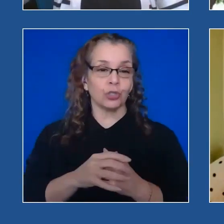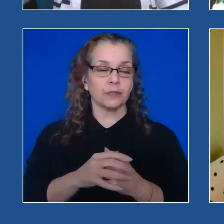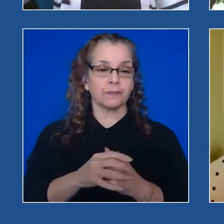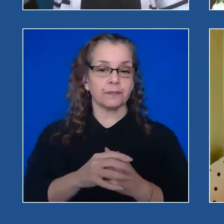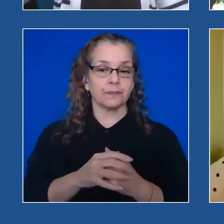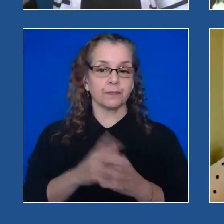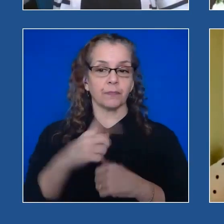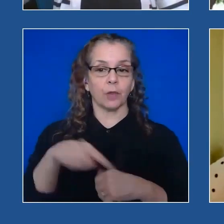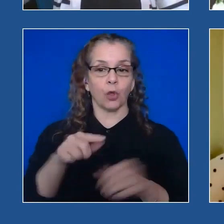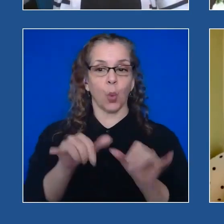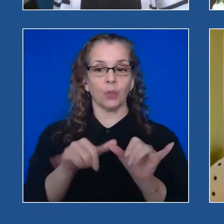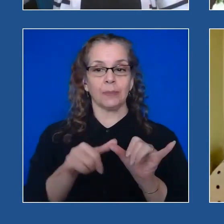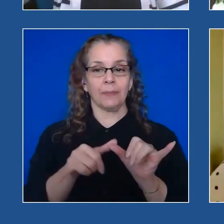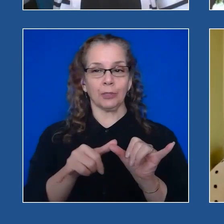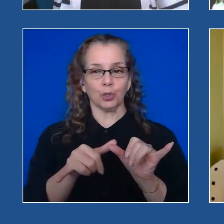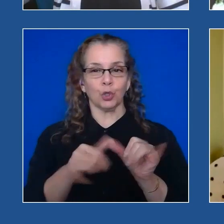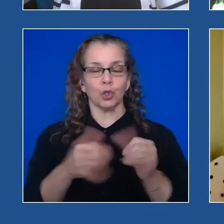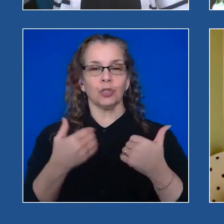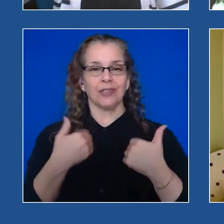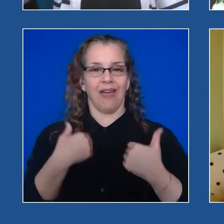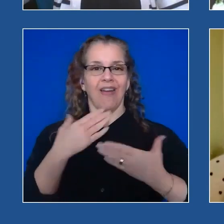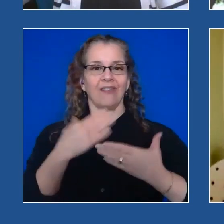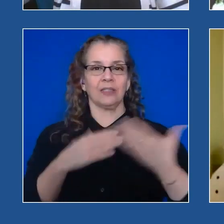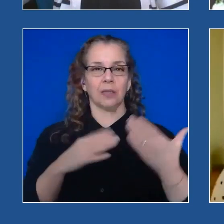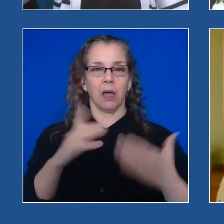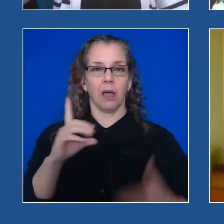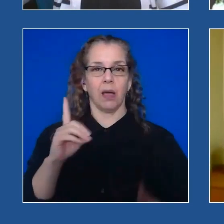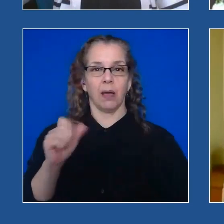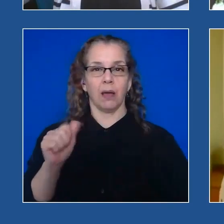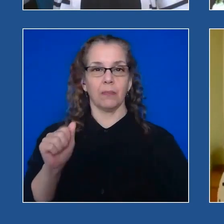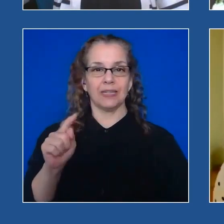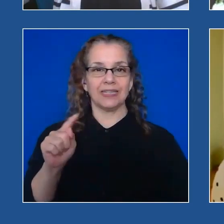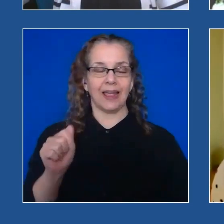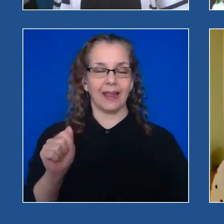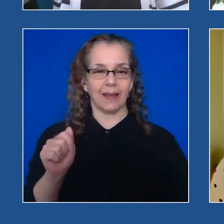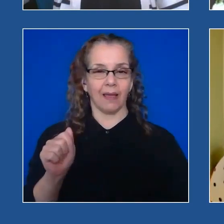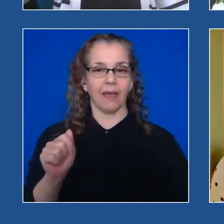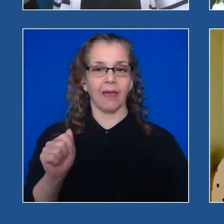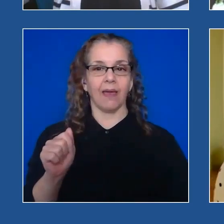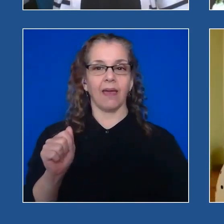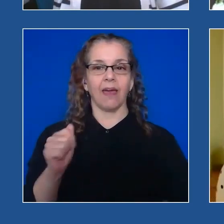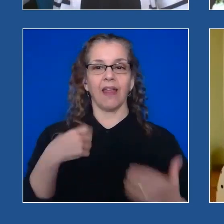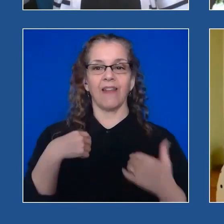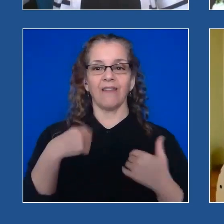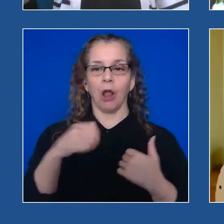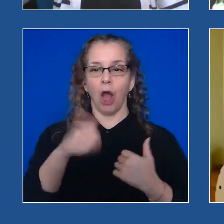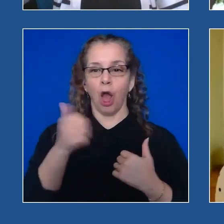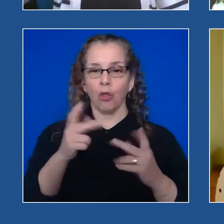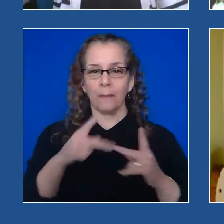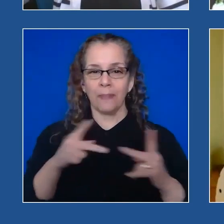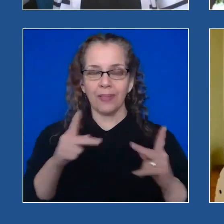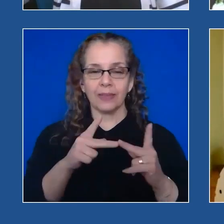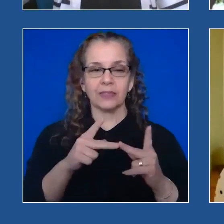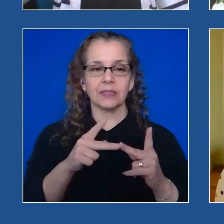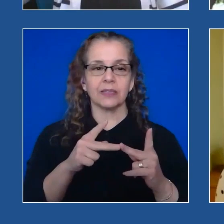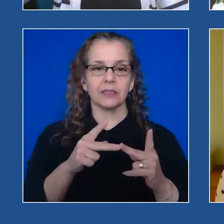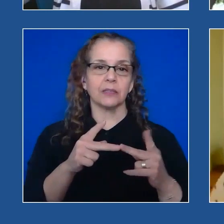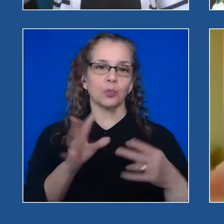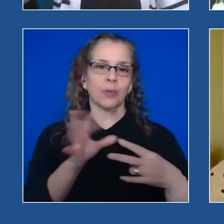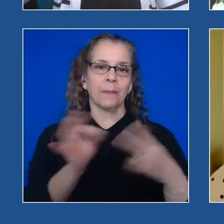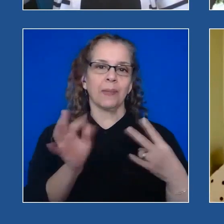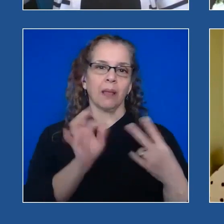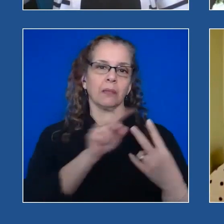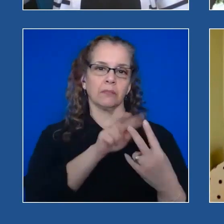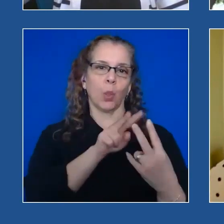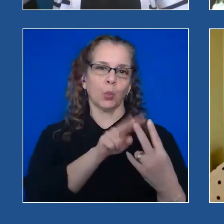patients might have existing data because they're coming from other places within the health system, we chose those two measures.